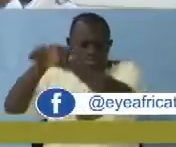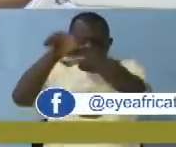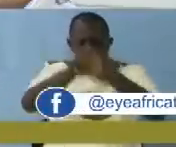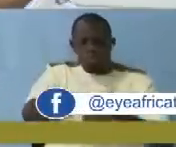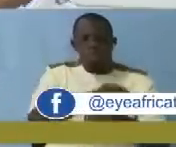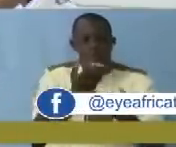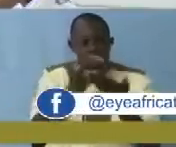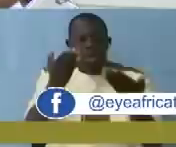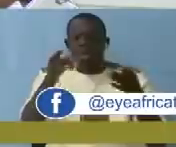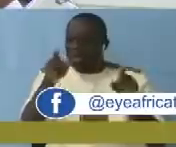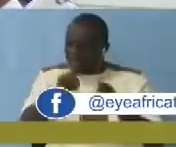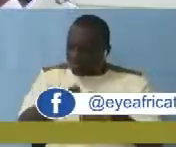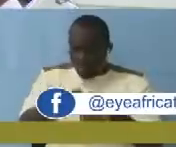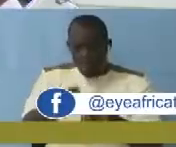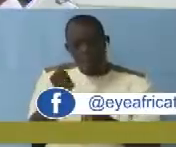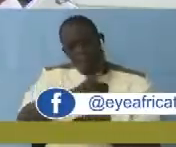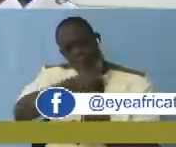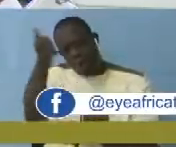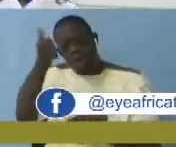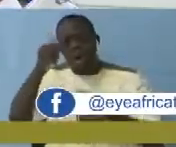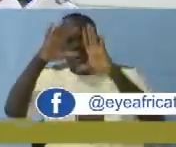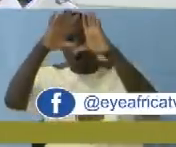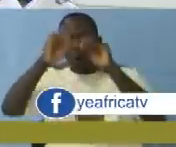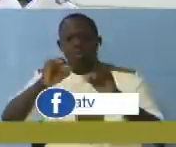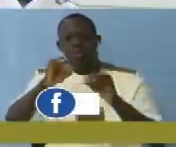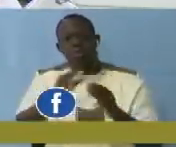Likewise, other departments.